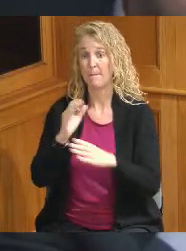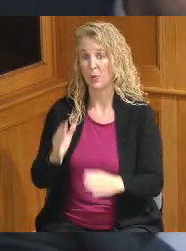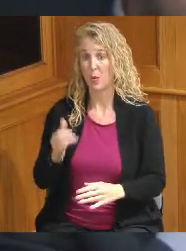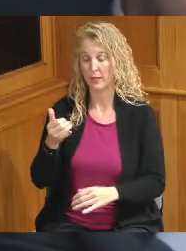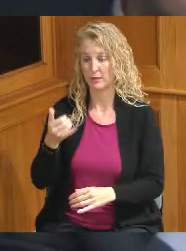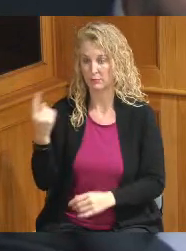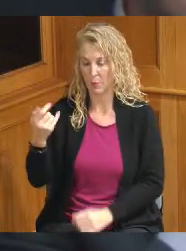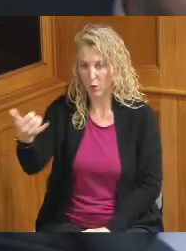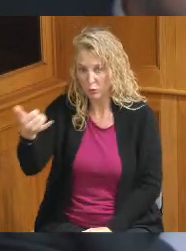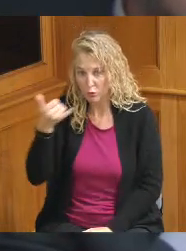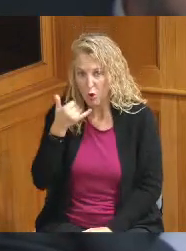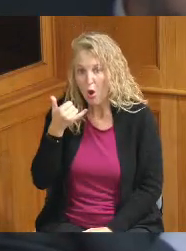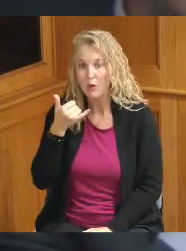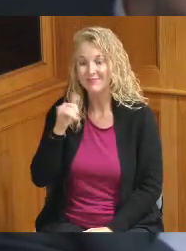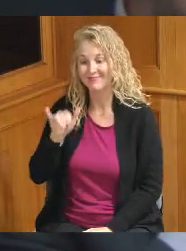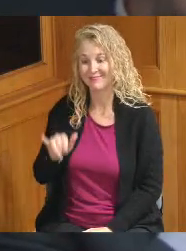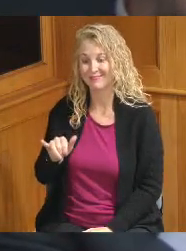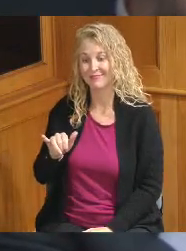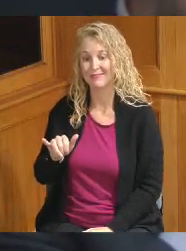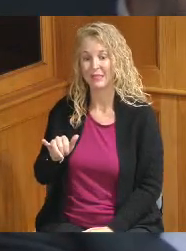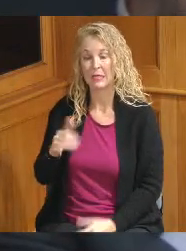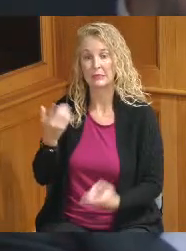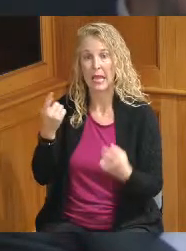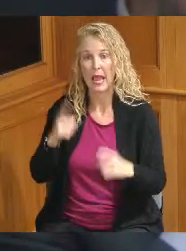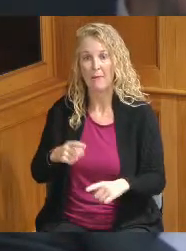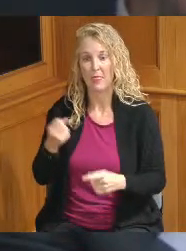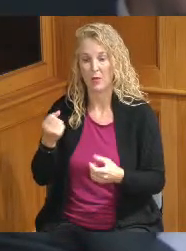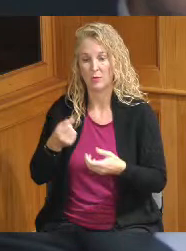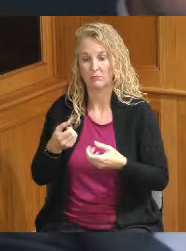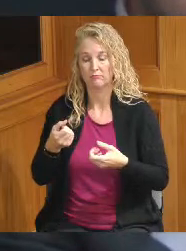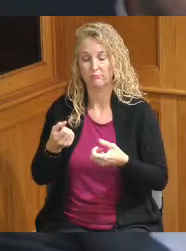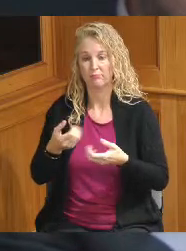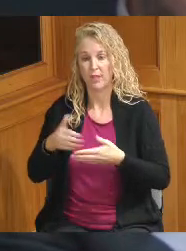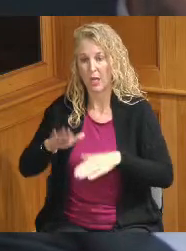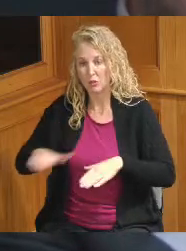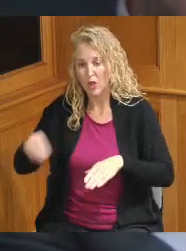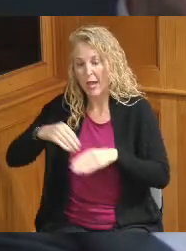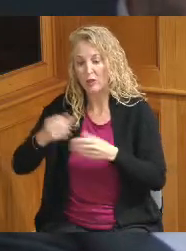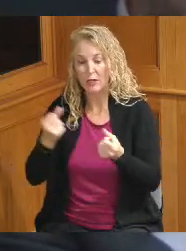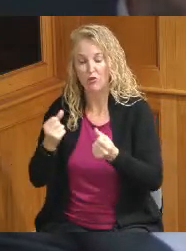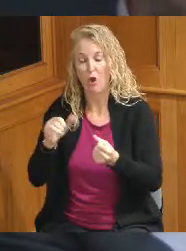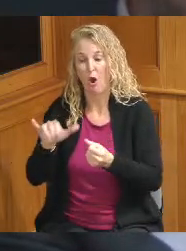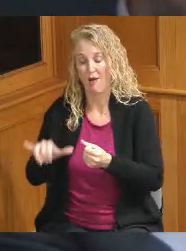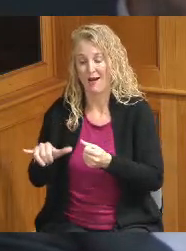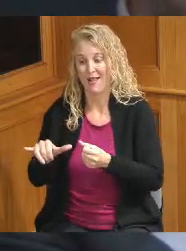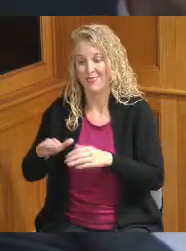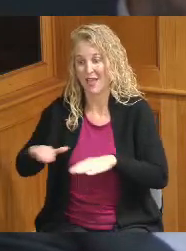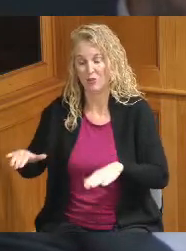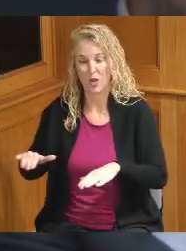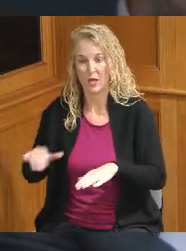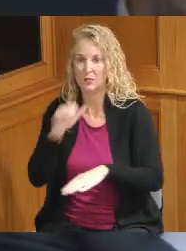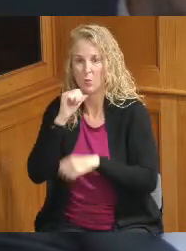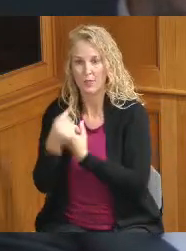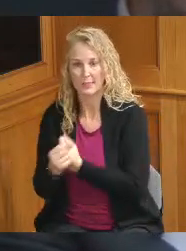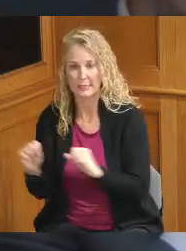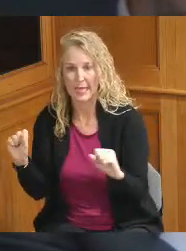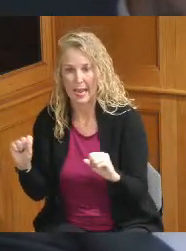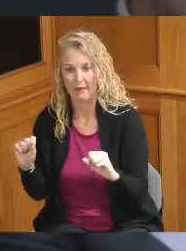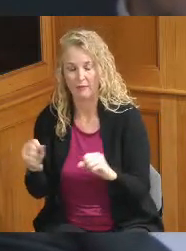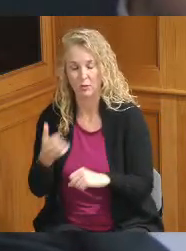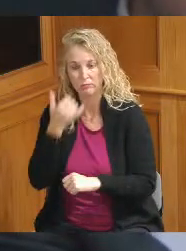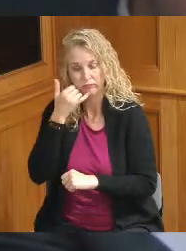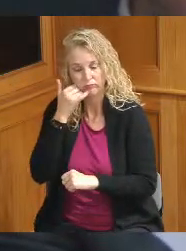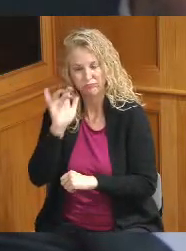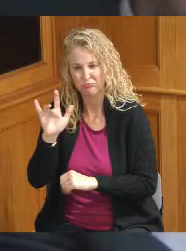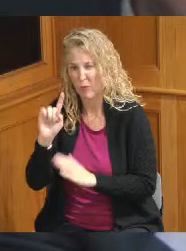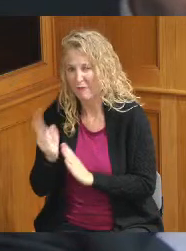where the life of the child in a car was at risk. And she stayed on that line for 20 to 25 minutes.